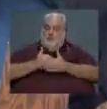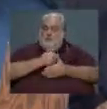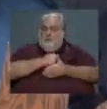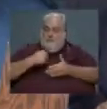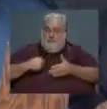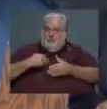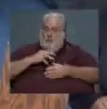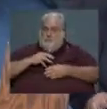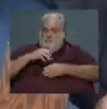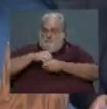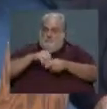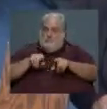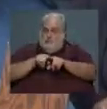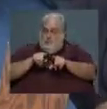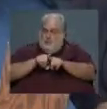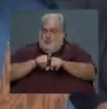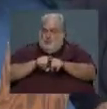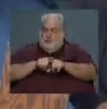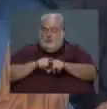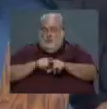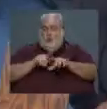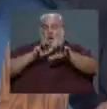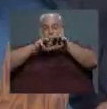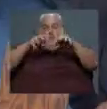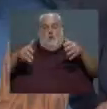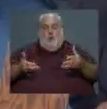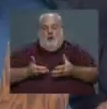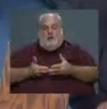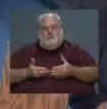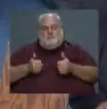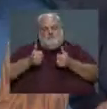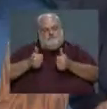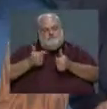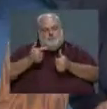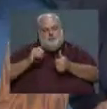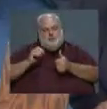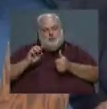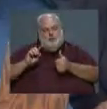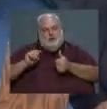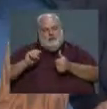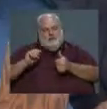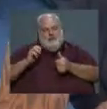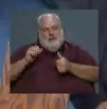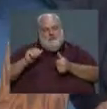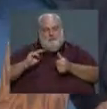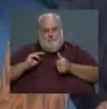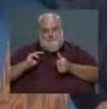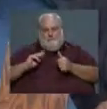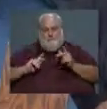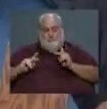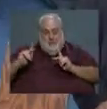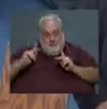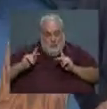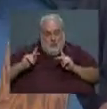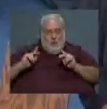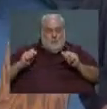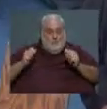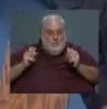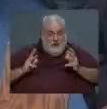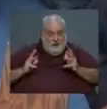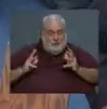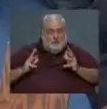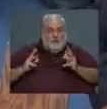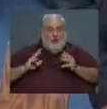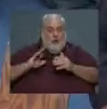make this work. And so I think we've put together a really good team of people, as well as a really good team of providers that